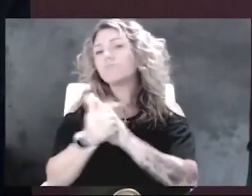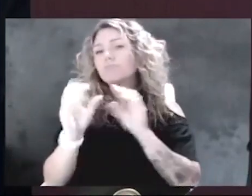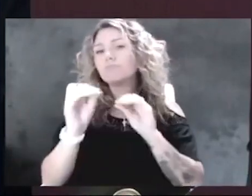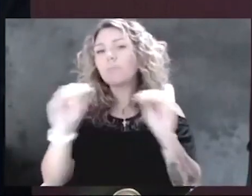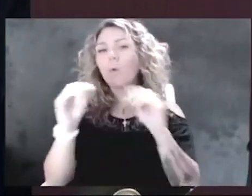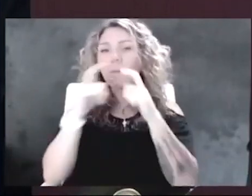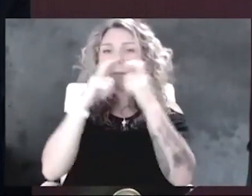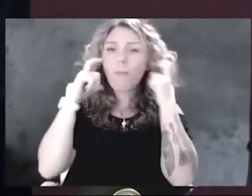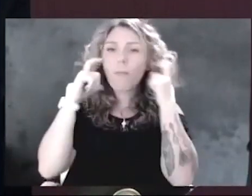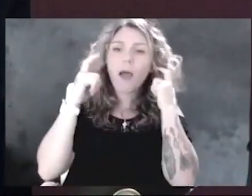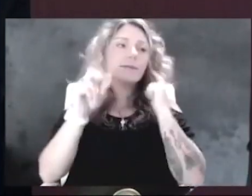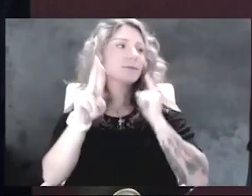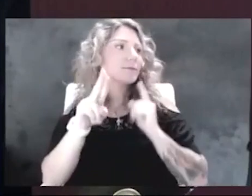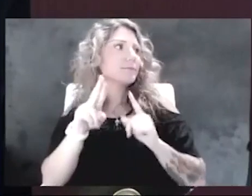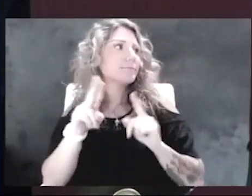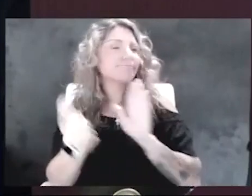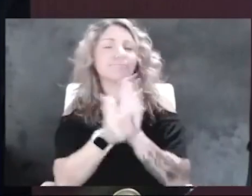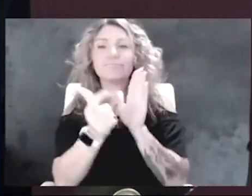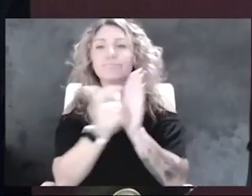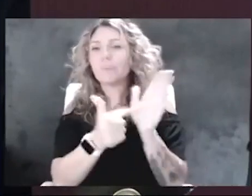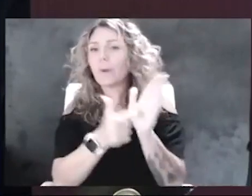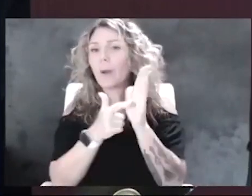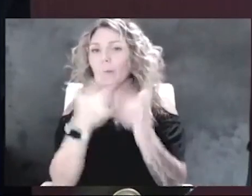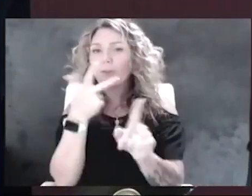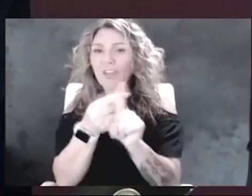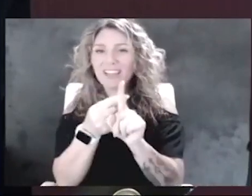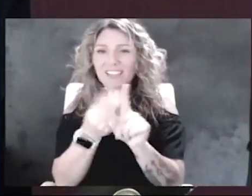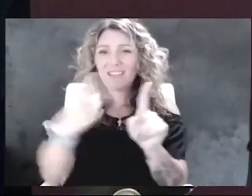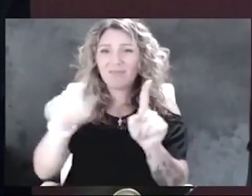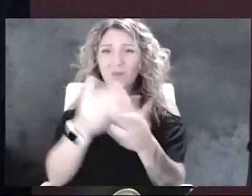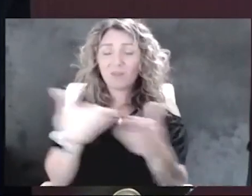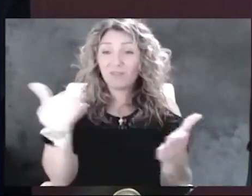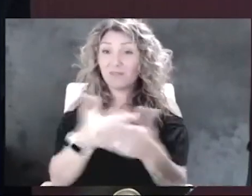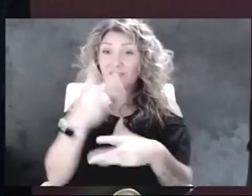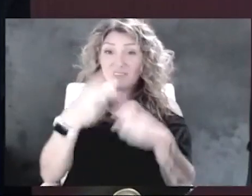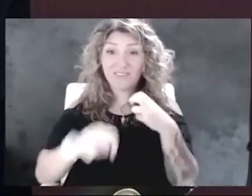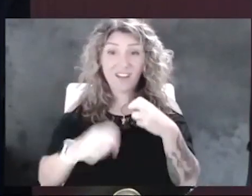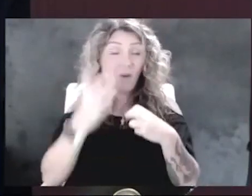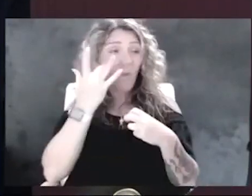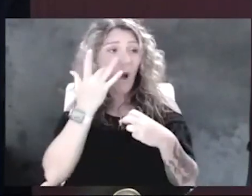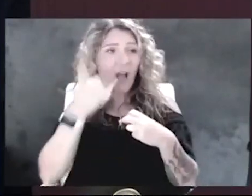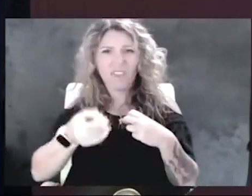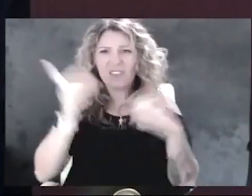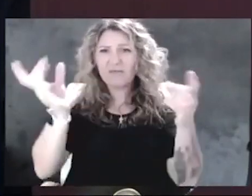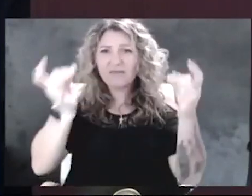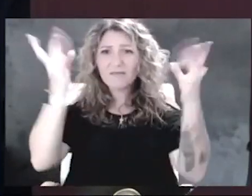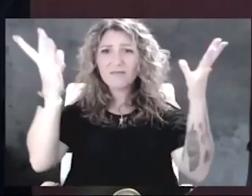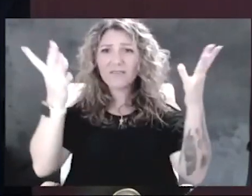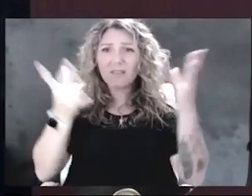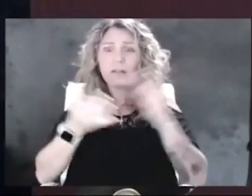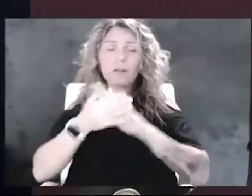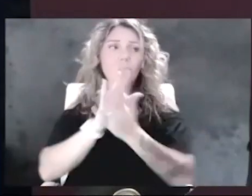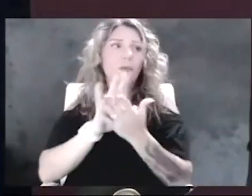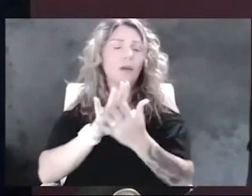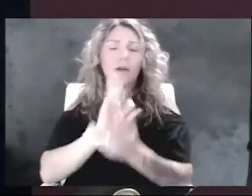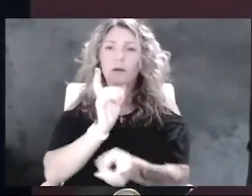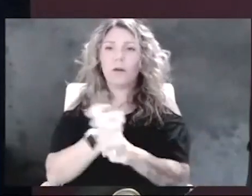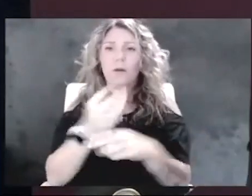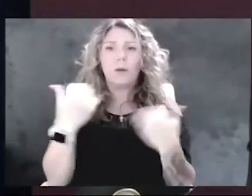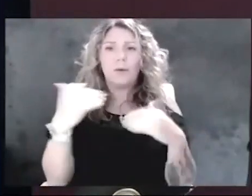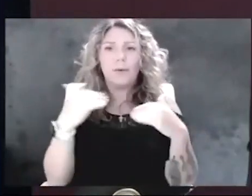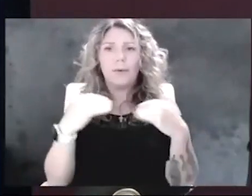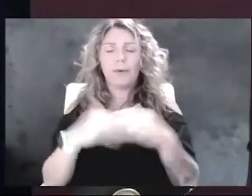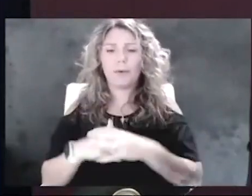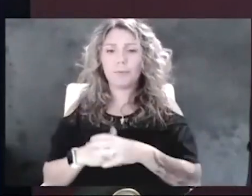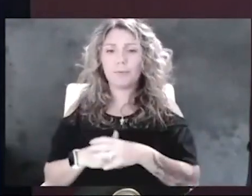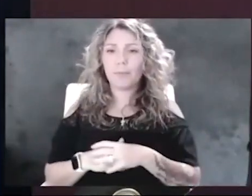requirement for vaccination. Those things are very difficult because it makes this crisis that much harder. And I think the hard part